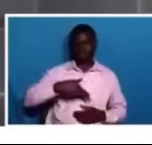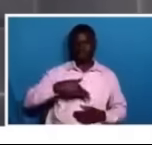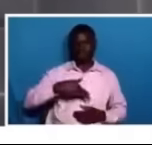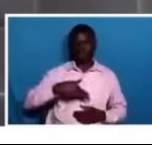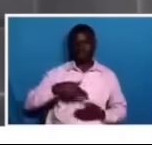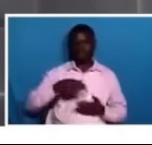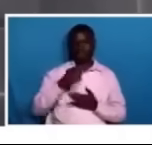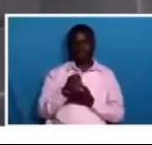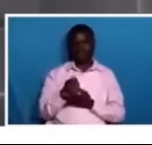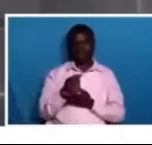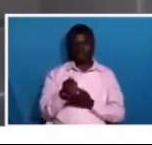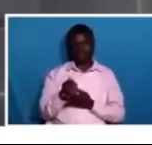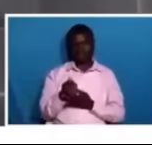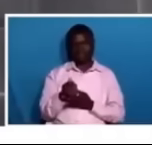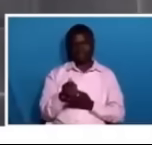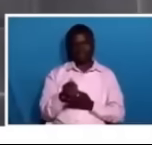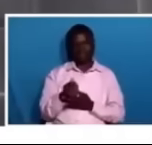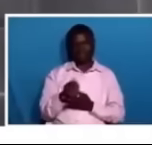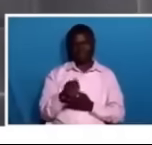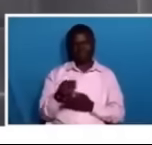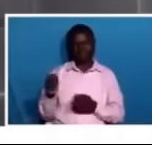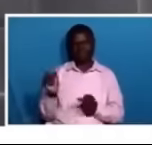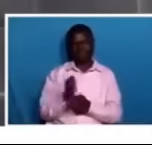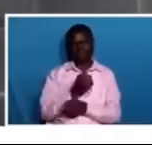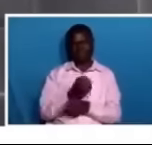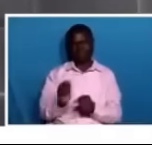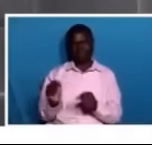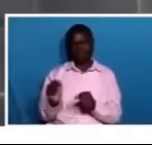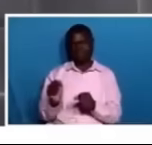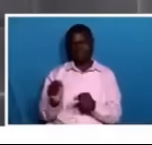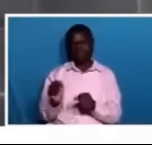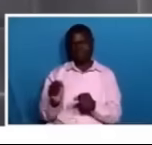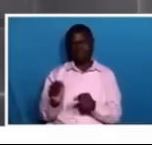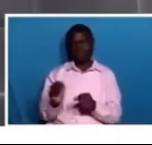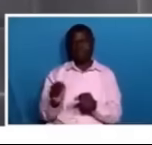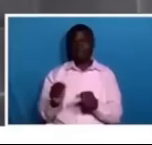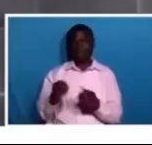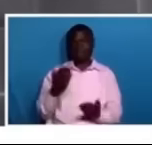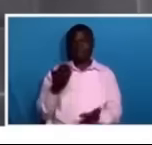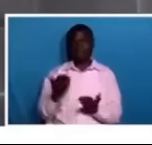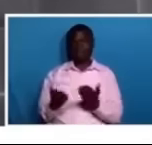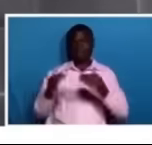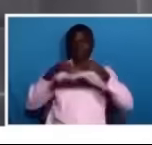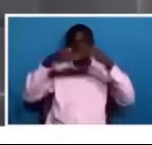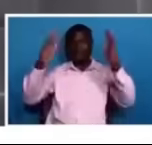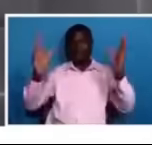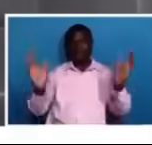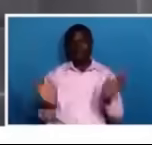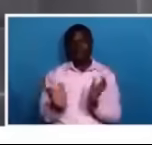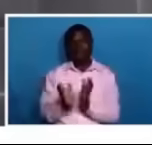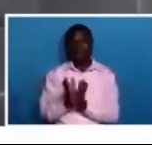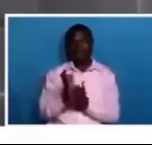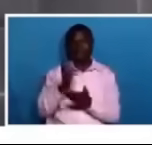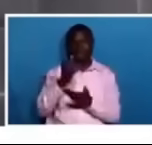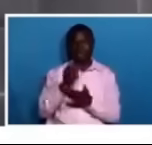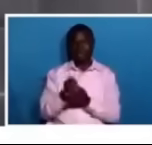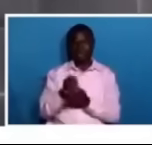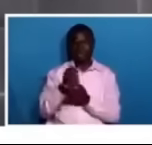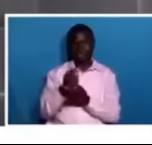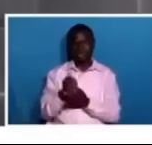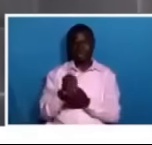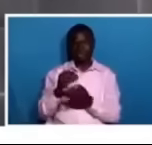are not making sense in Kenya. If you compare with the world, the prices are going down. In Kenya, they are going